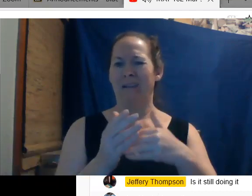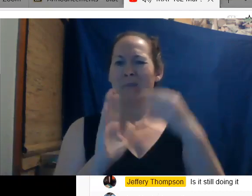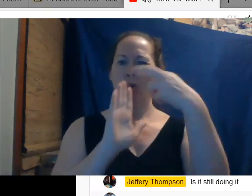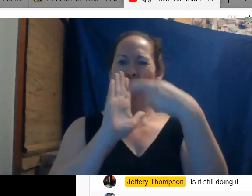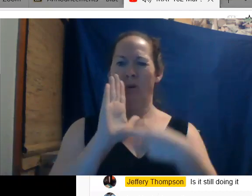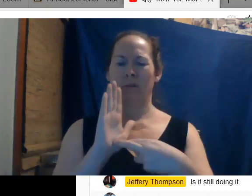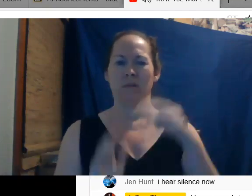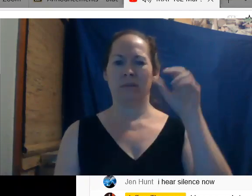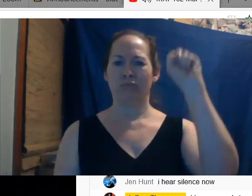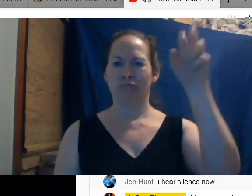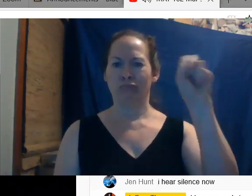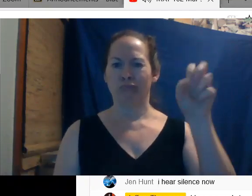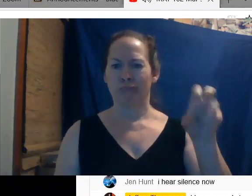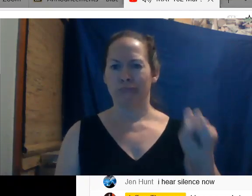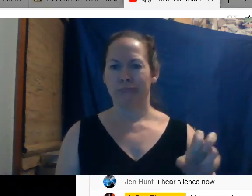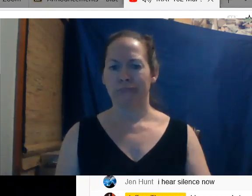the answer